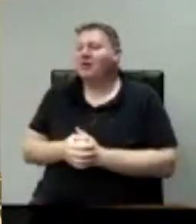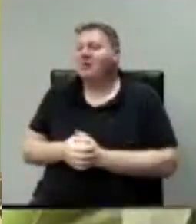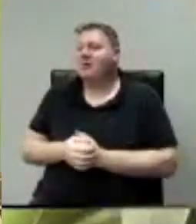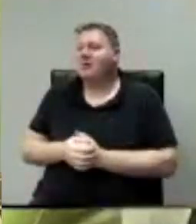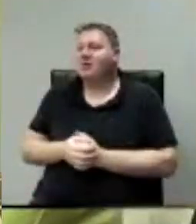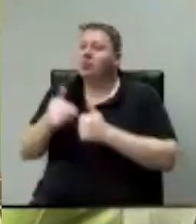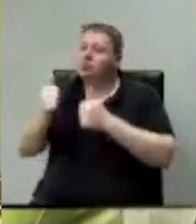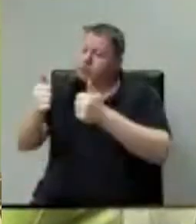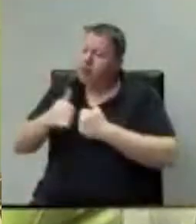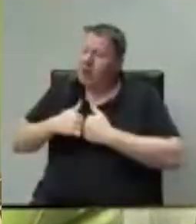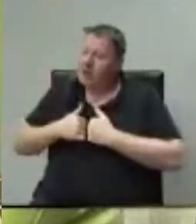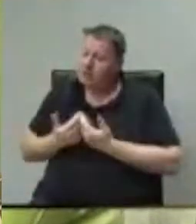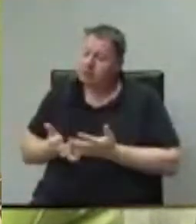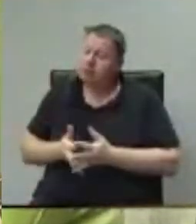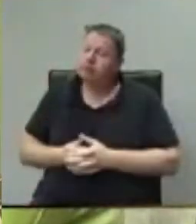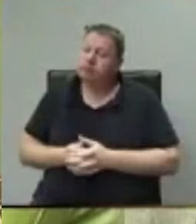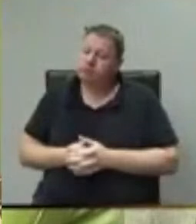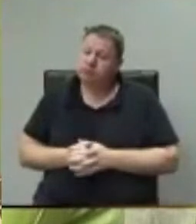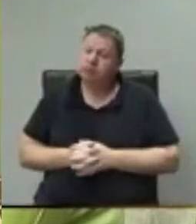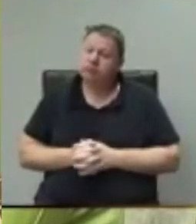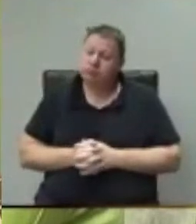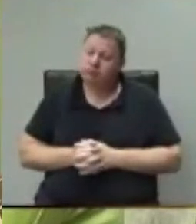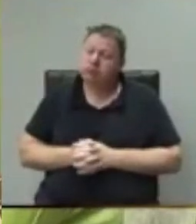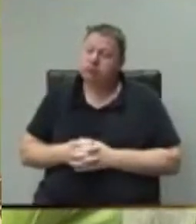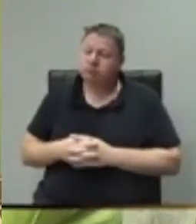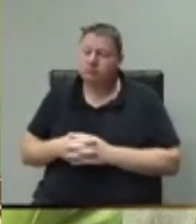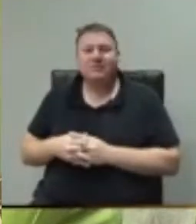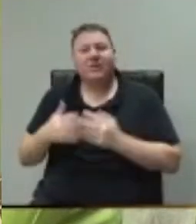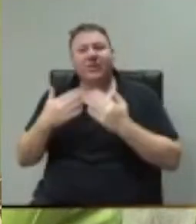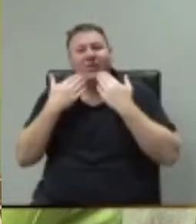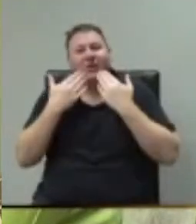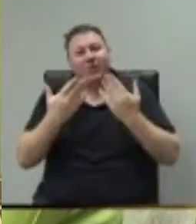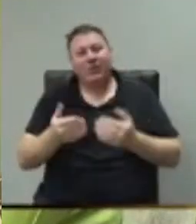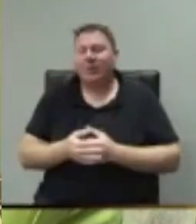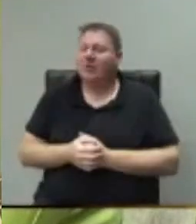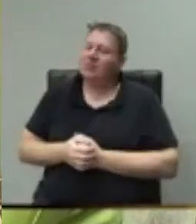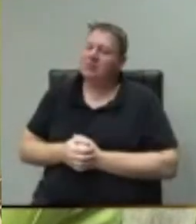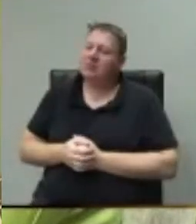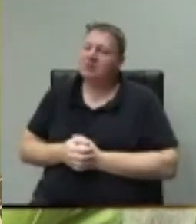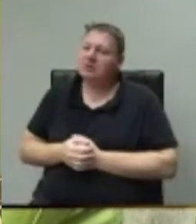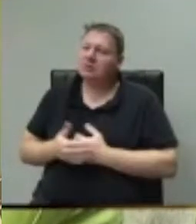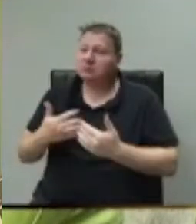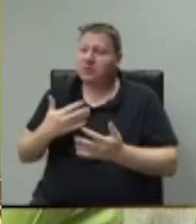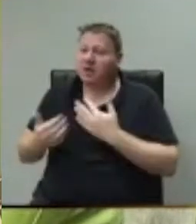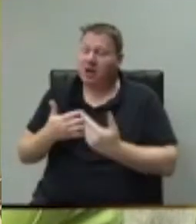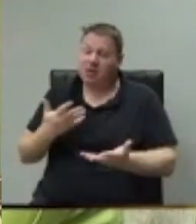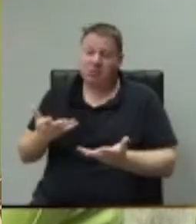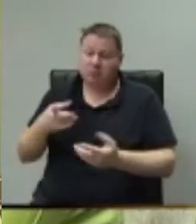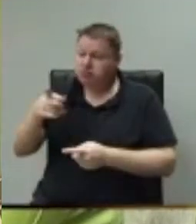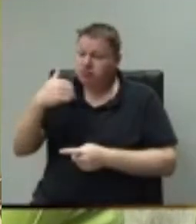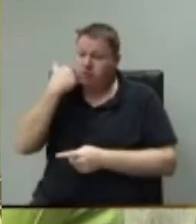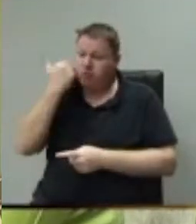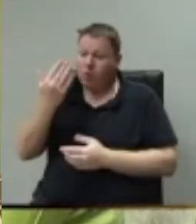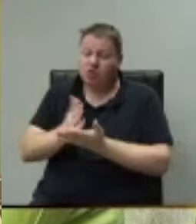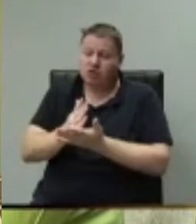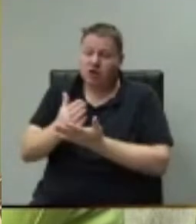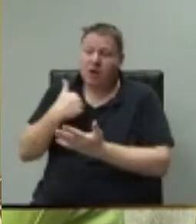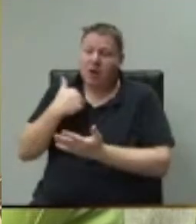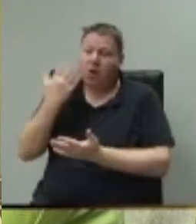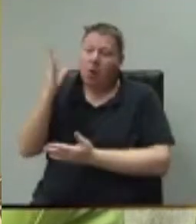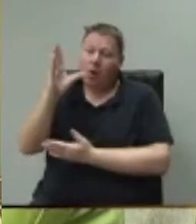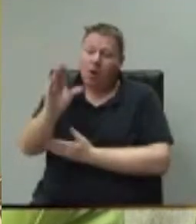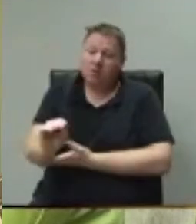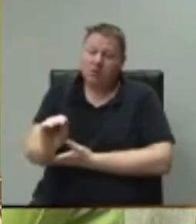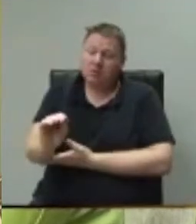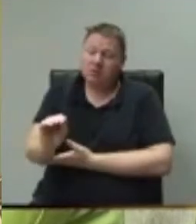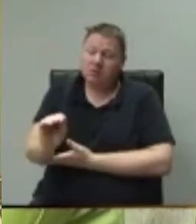We wish you good luck. Thank you. Is there anything that maybe you want to share or you want